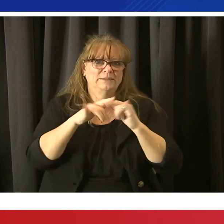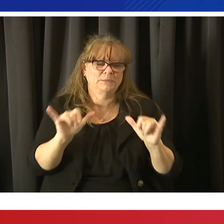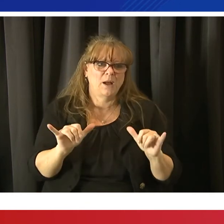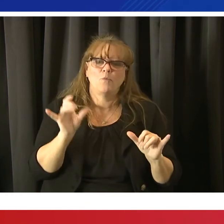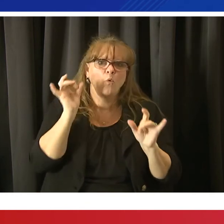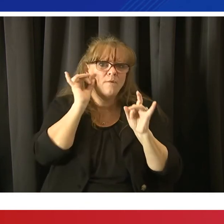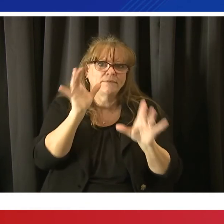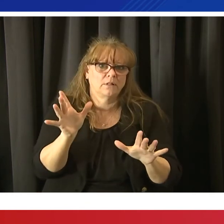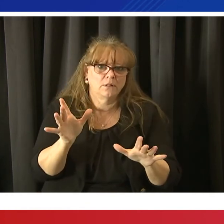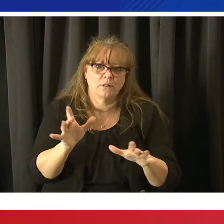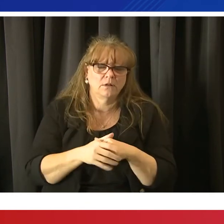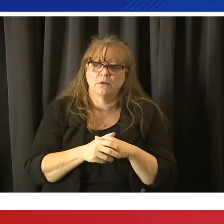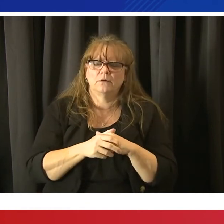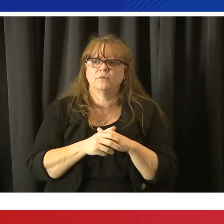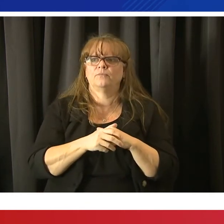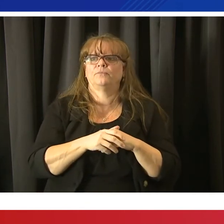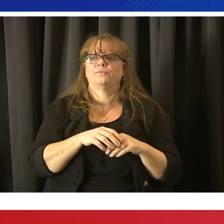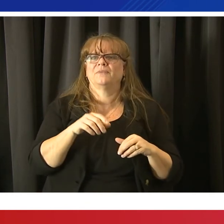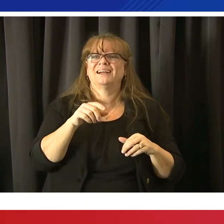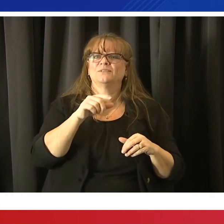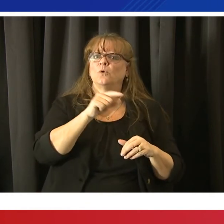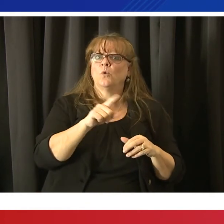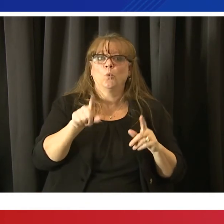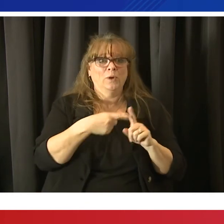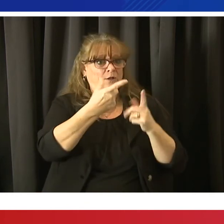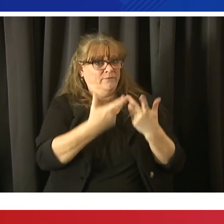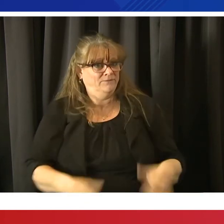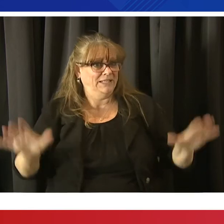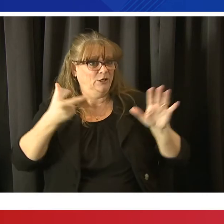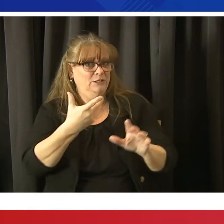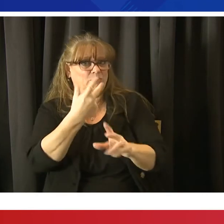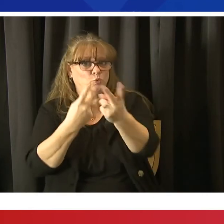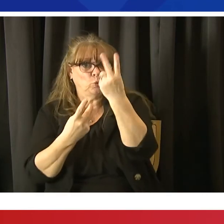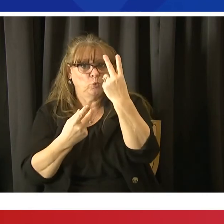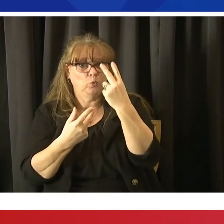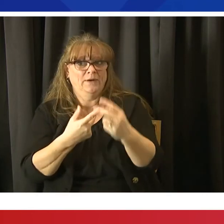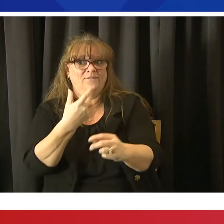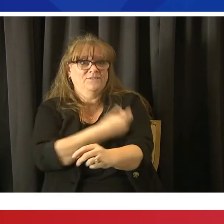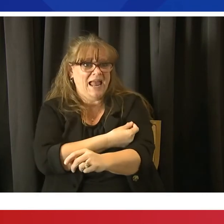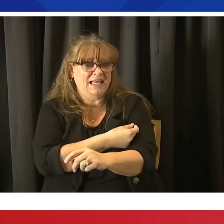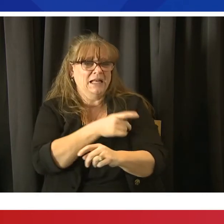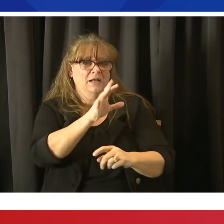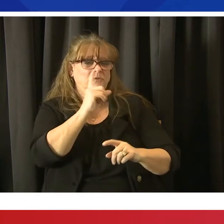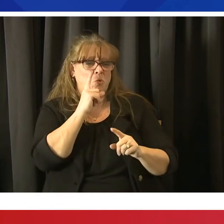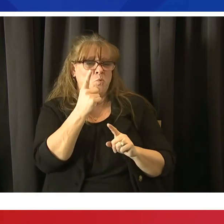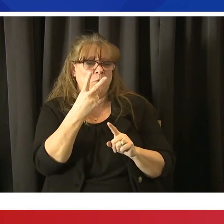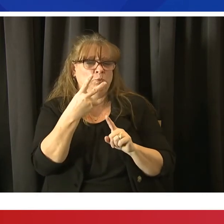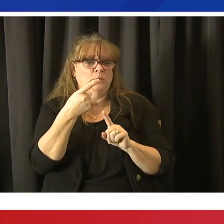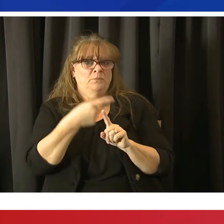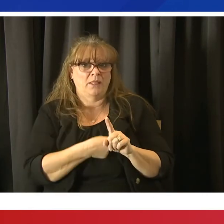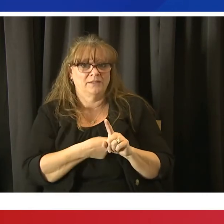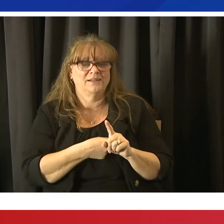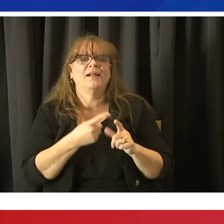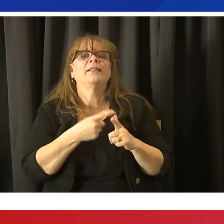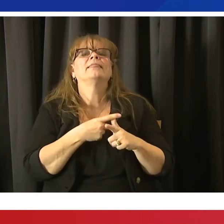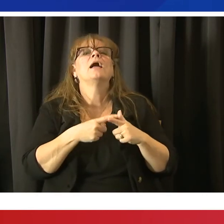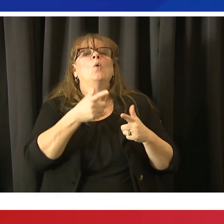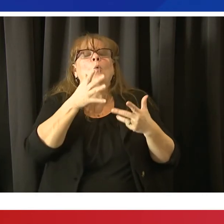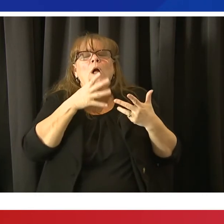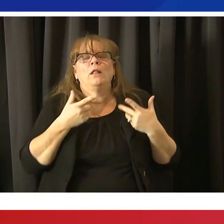immunity a month later, a month or two, finally, going out again, going to malls, all those things, but